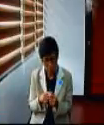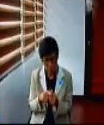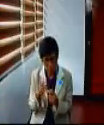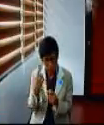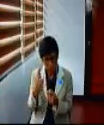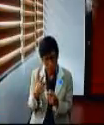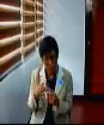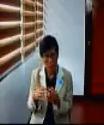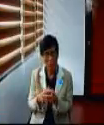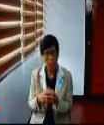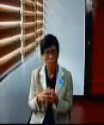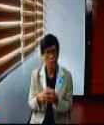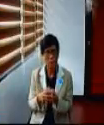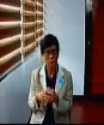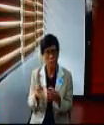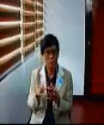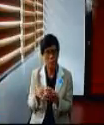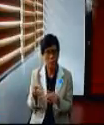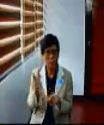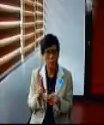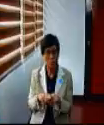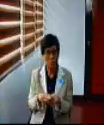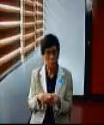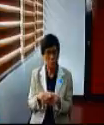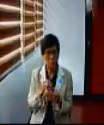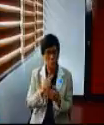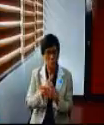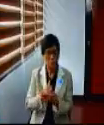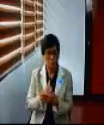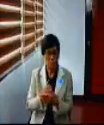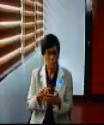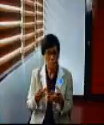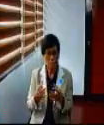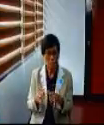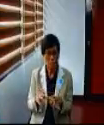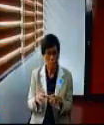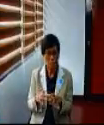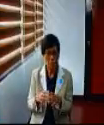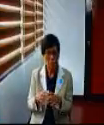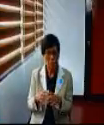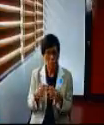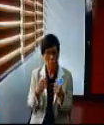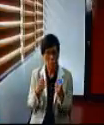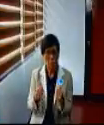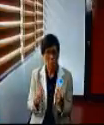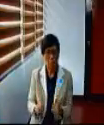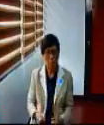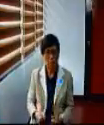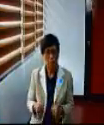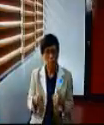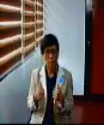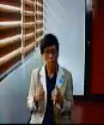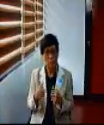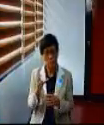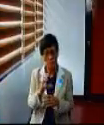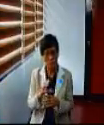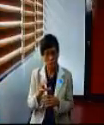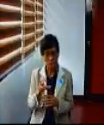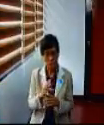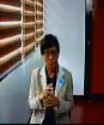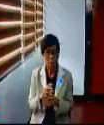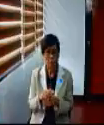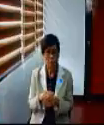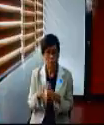business enterprises should avoid causing or contributing to adverse human rights impact and to seek to mitigate these adverse